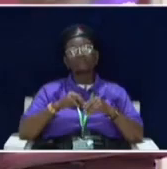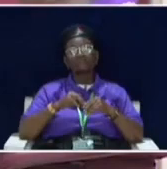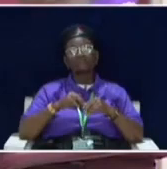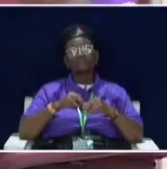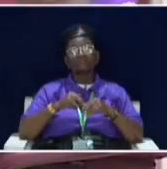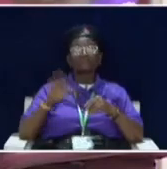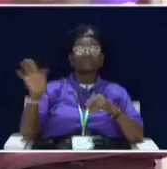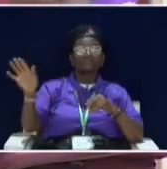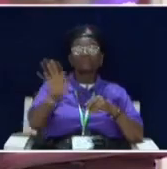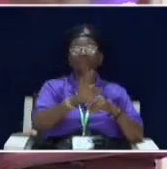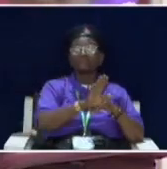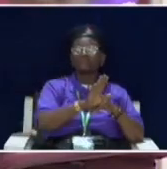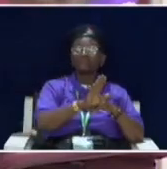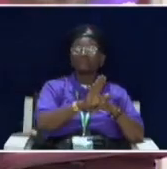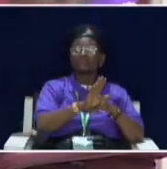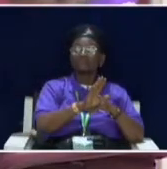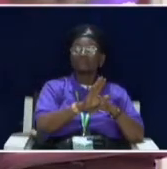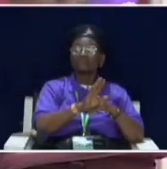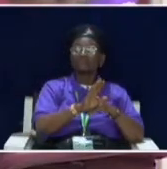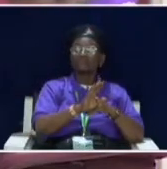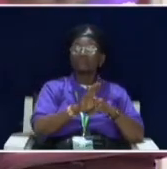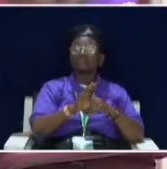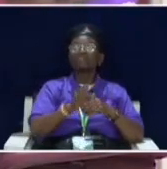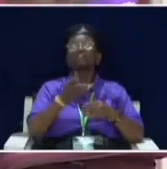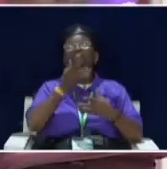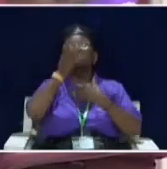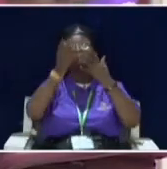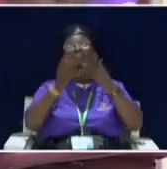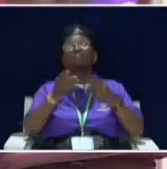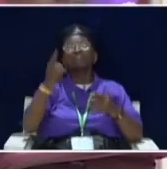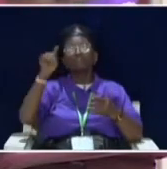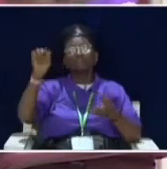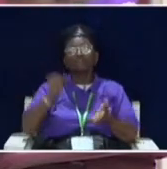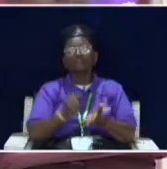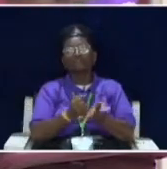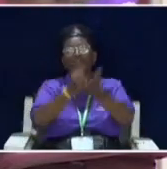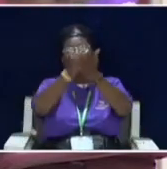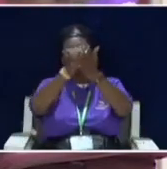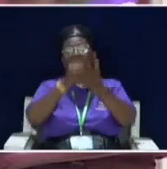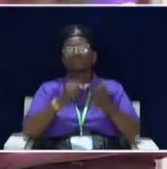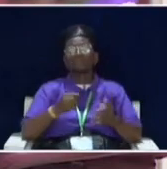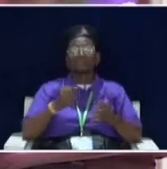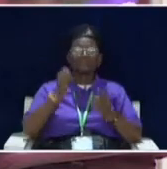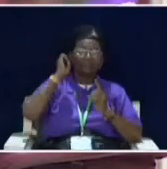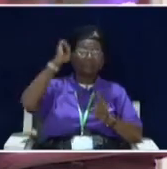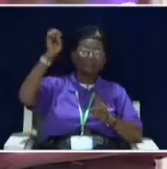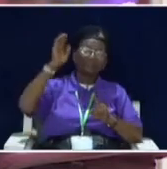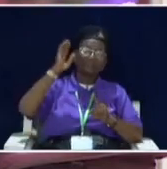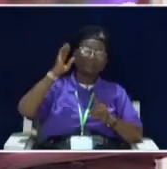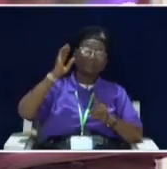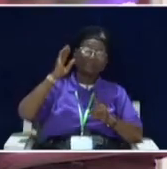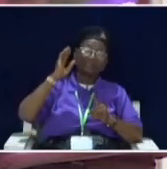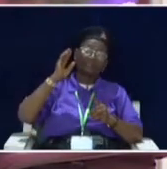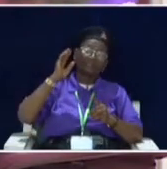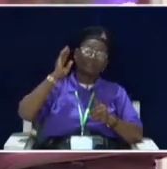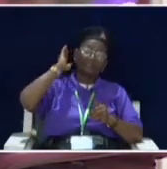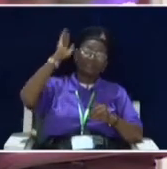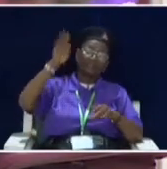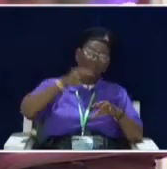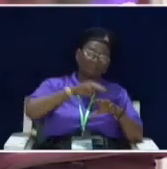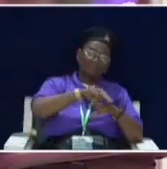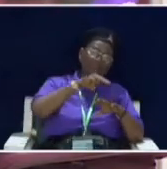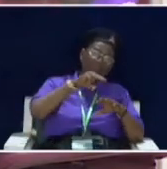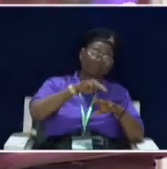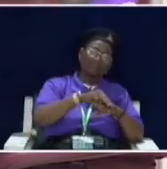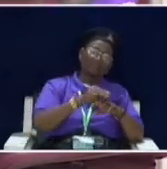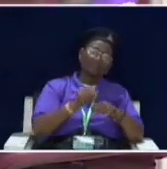Your cry for help. Igbe rẹ fún ìrànlọ́wọ́. He sends help.